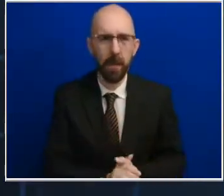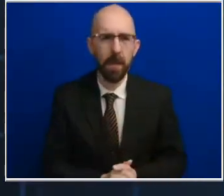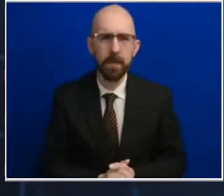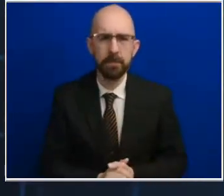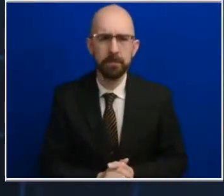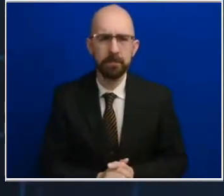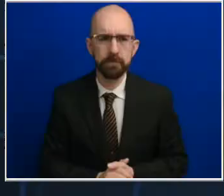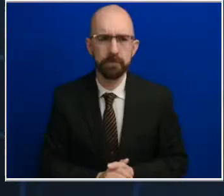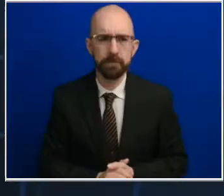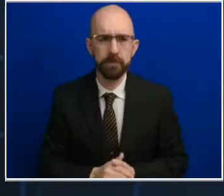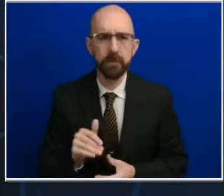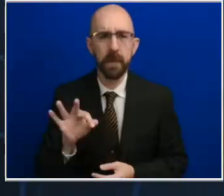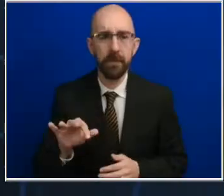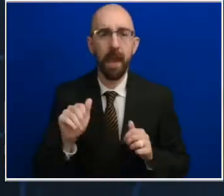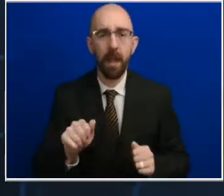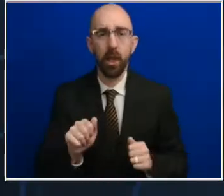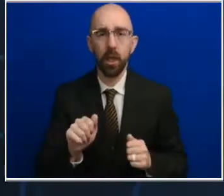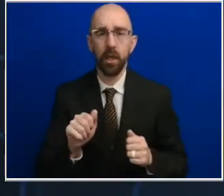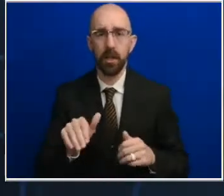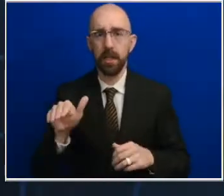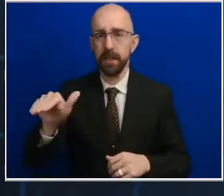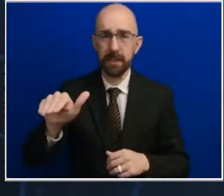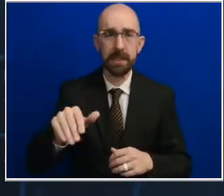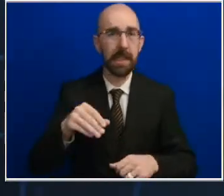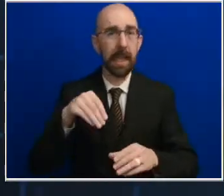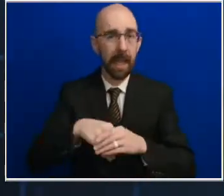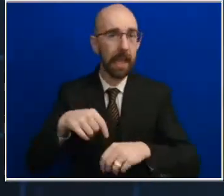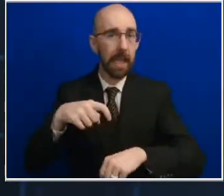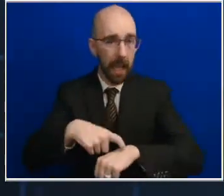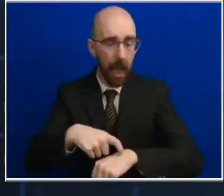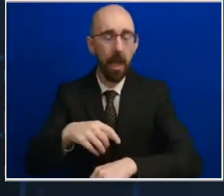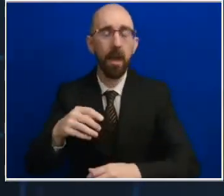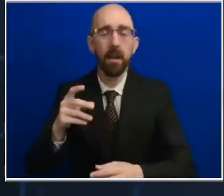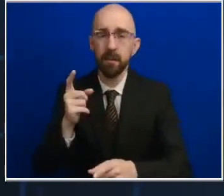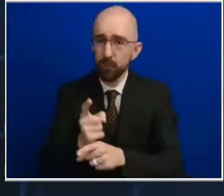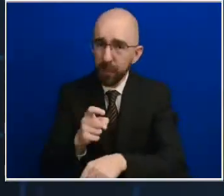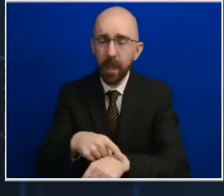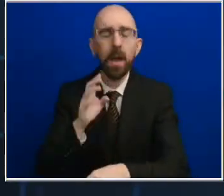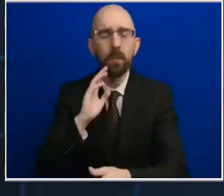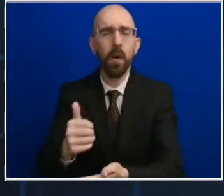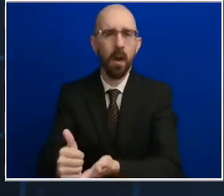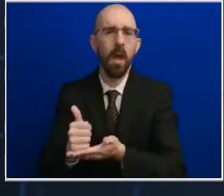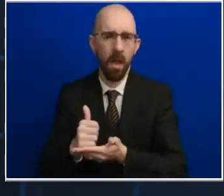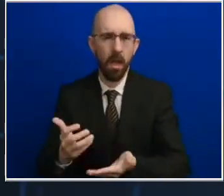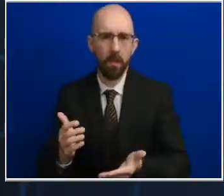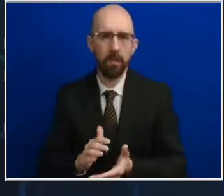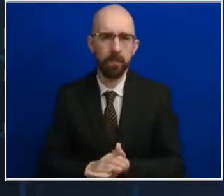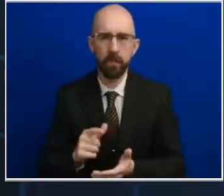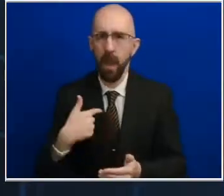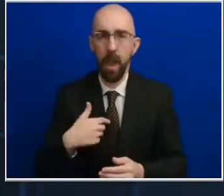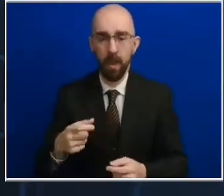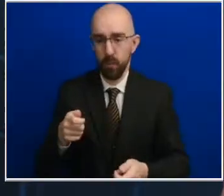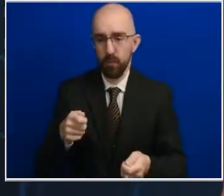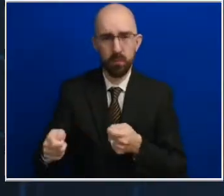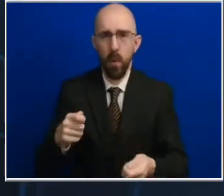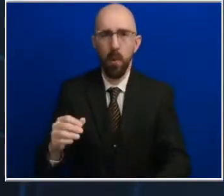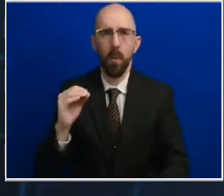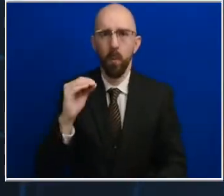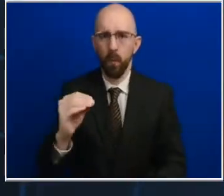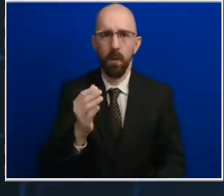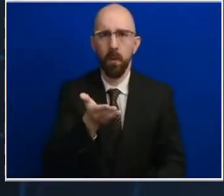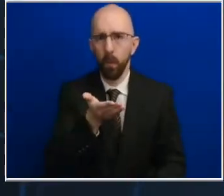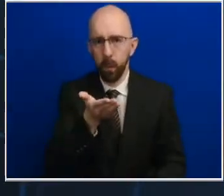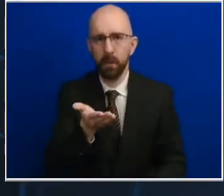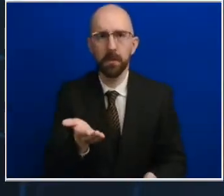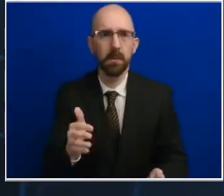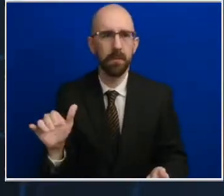If I could get to them in time, it may help some. But I had absolutely zero control, and so what would happen is just, it would be like a